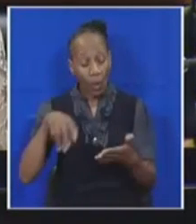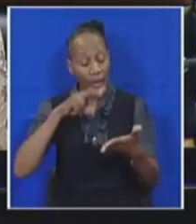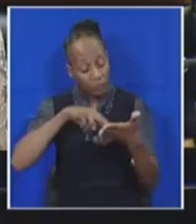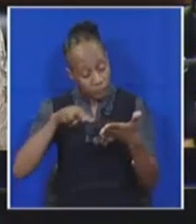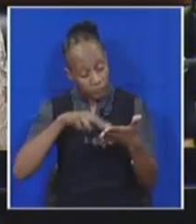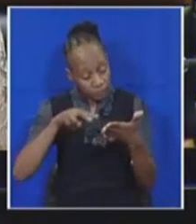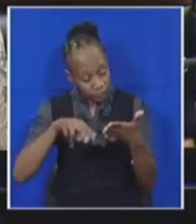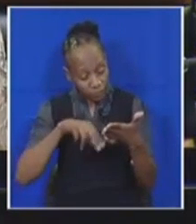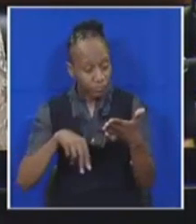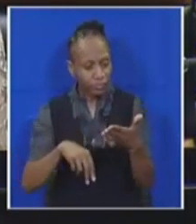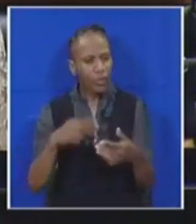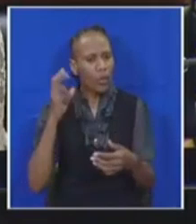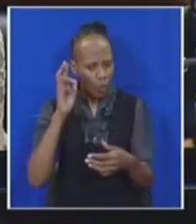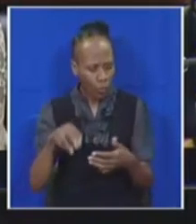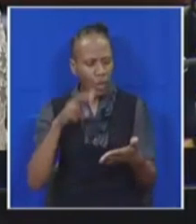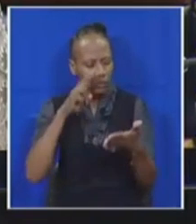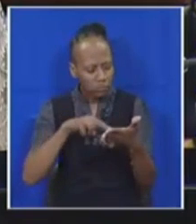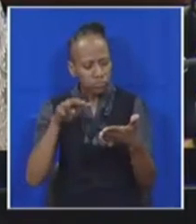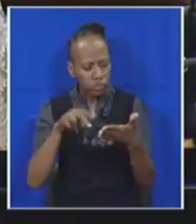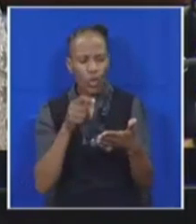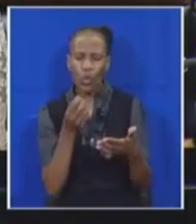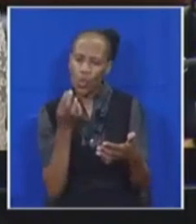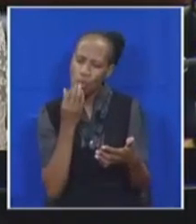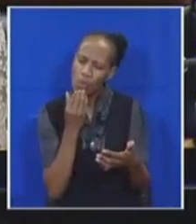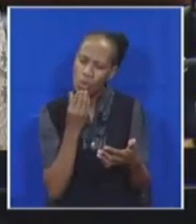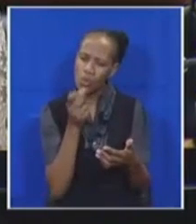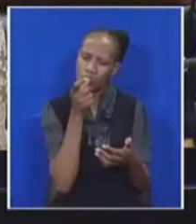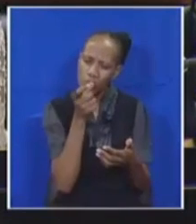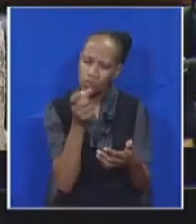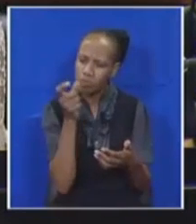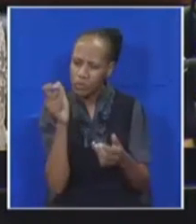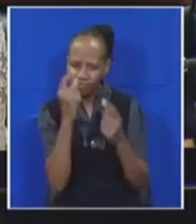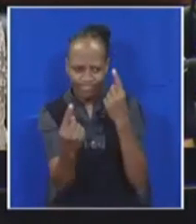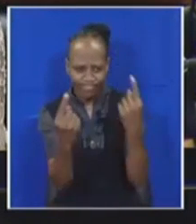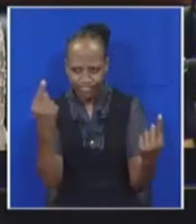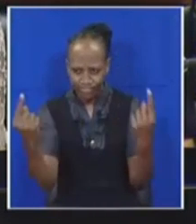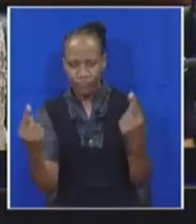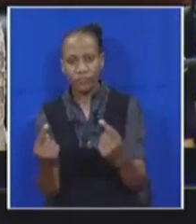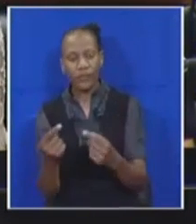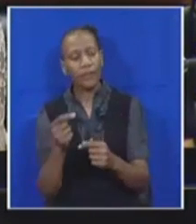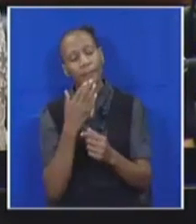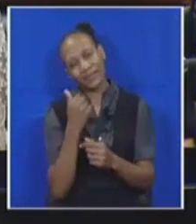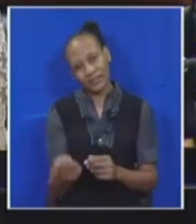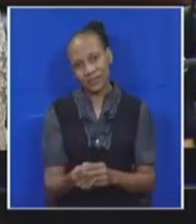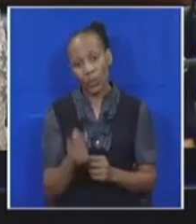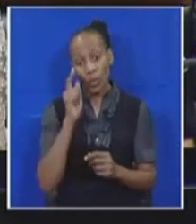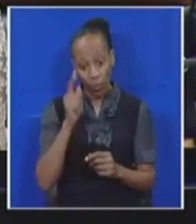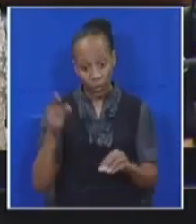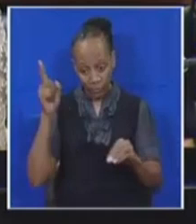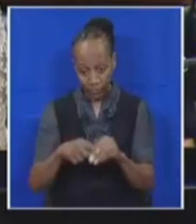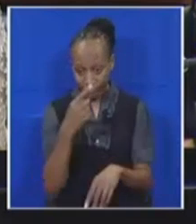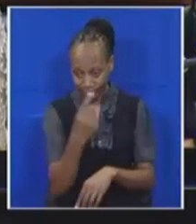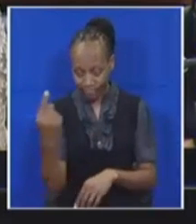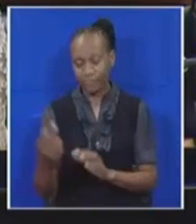at everybody who has used that word in this house, and we will refer this matter for discipline.